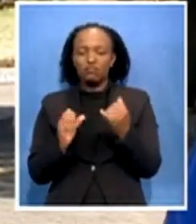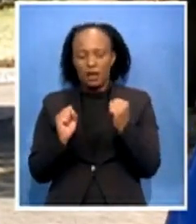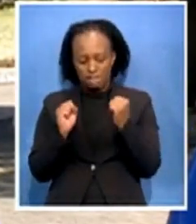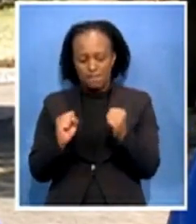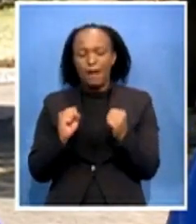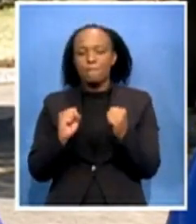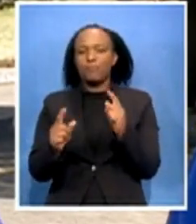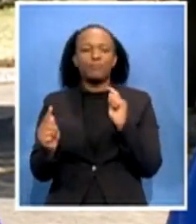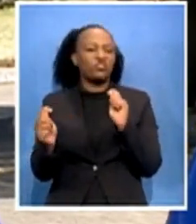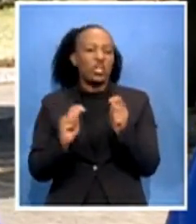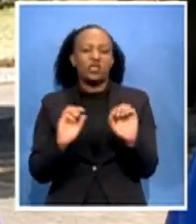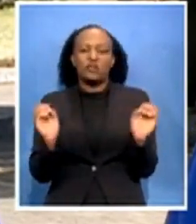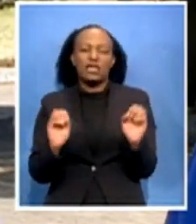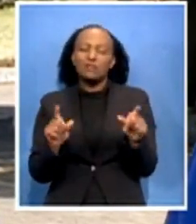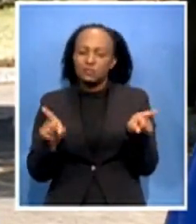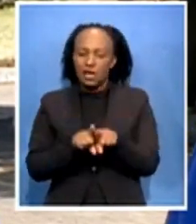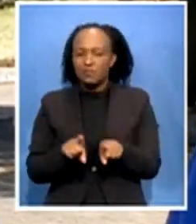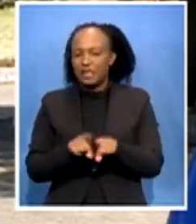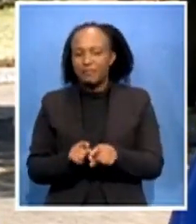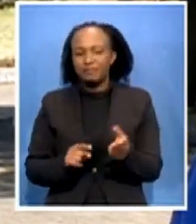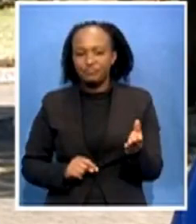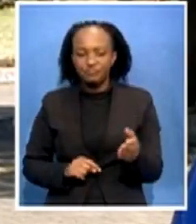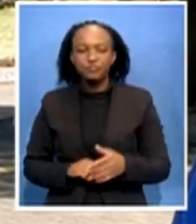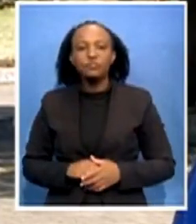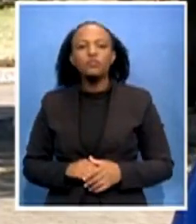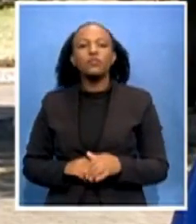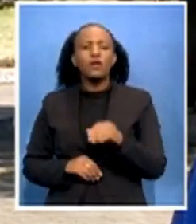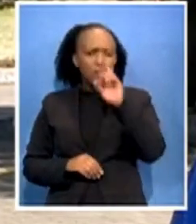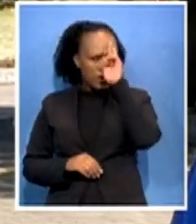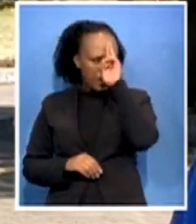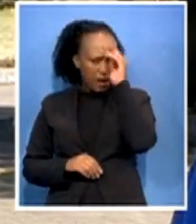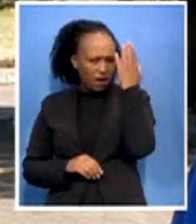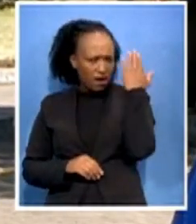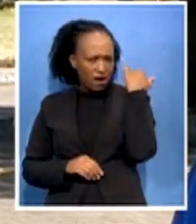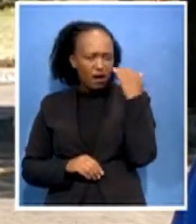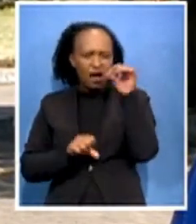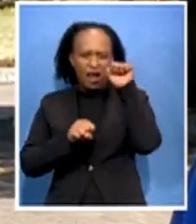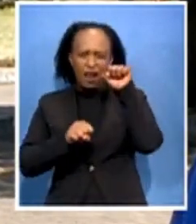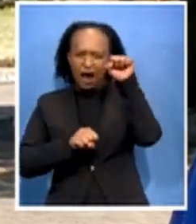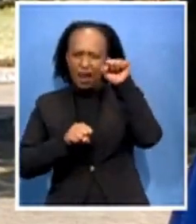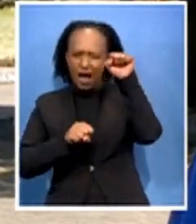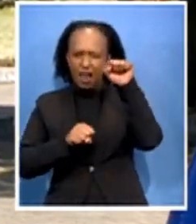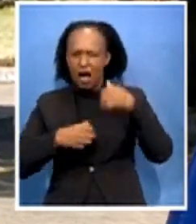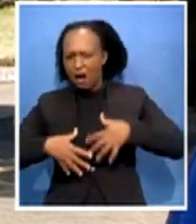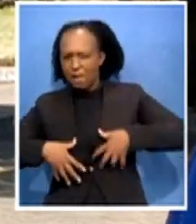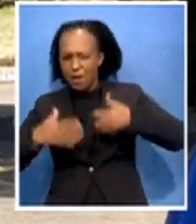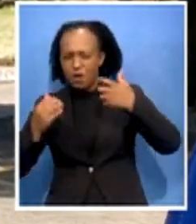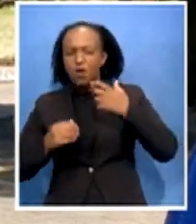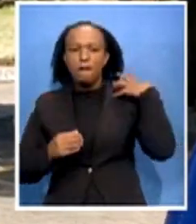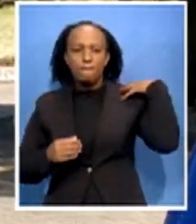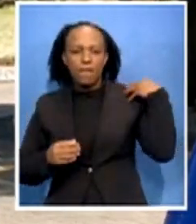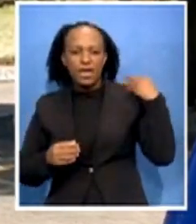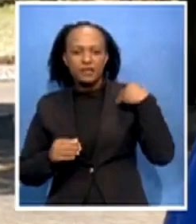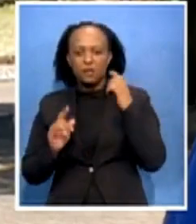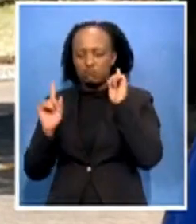on the ground. You will remember, after that shutdown, we had ministers coming down to meet with